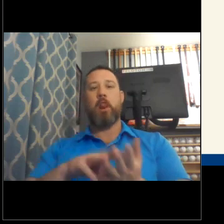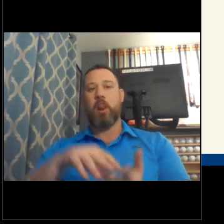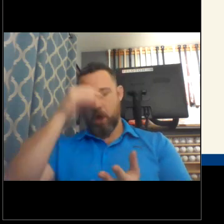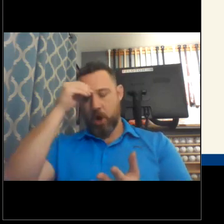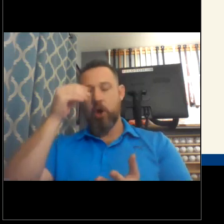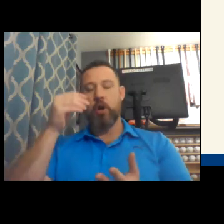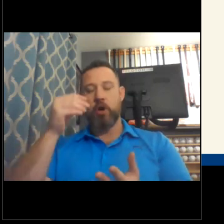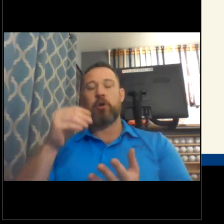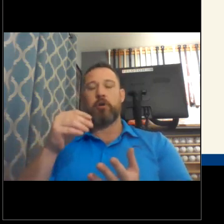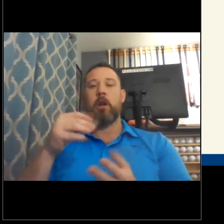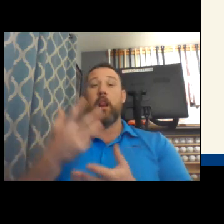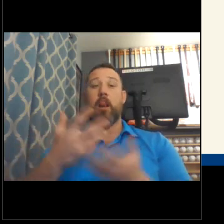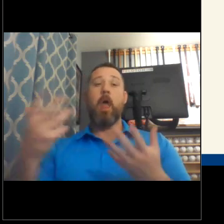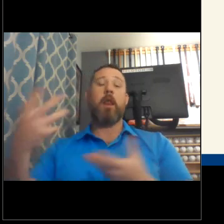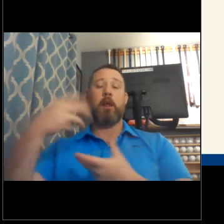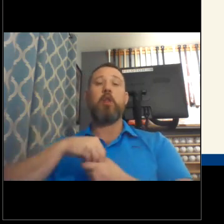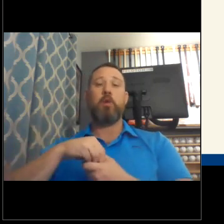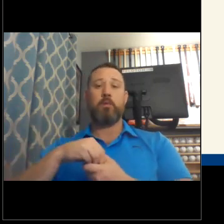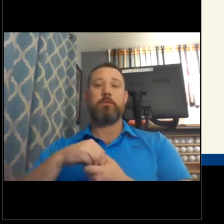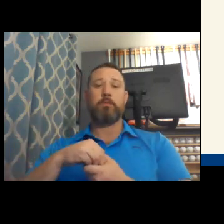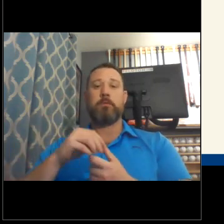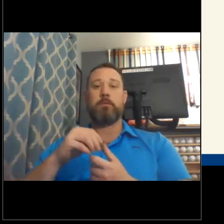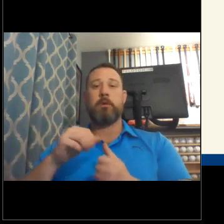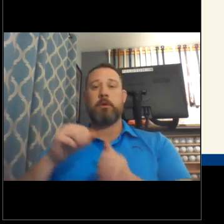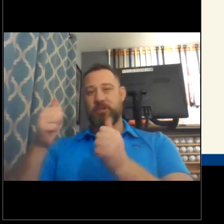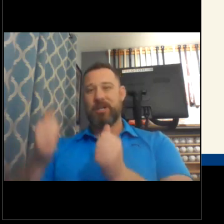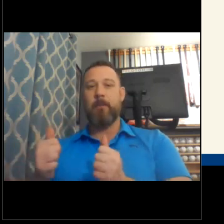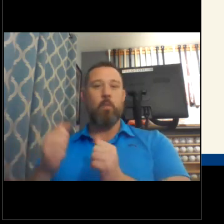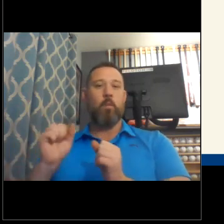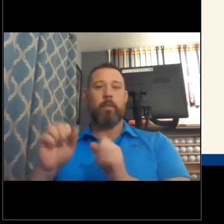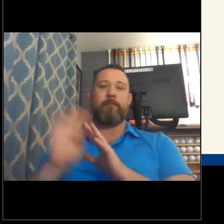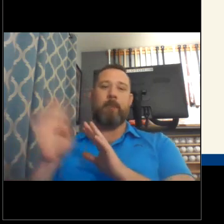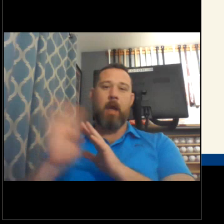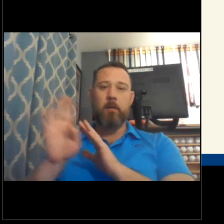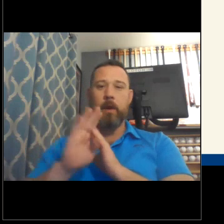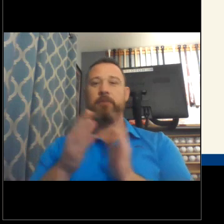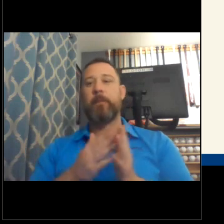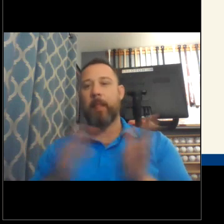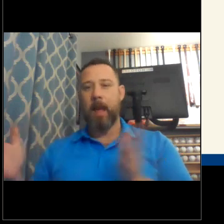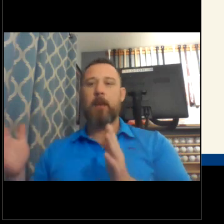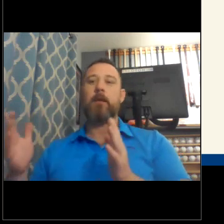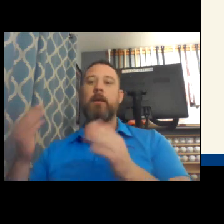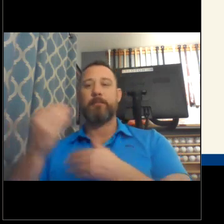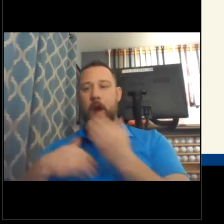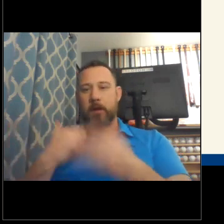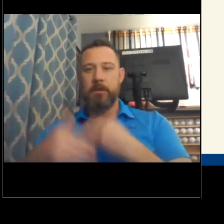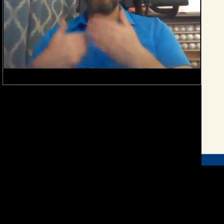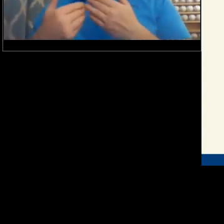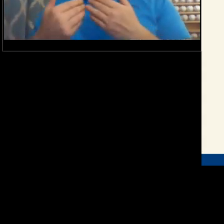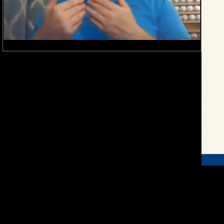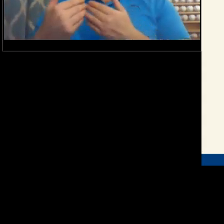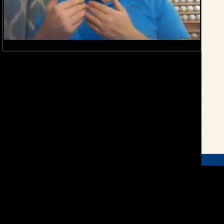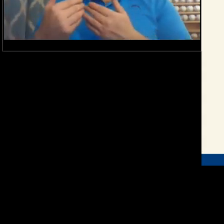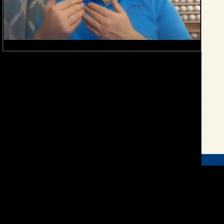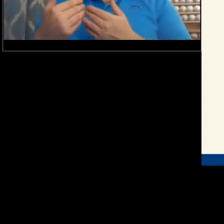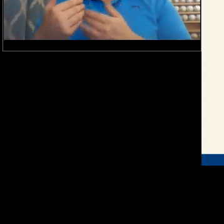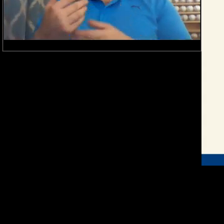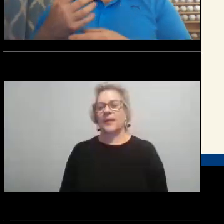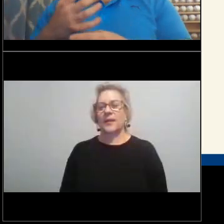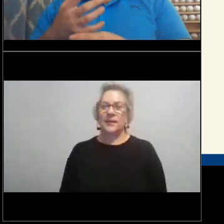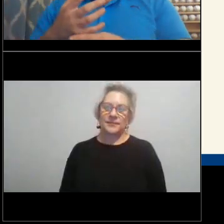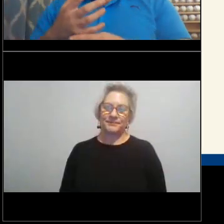that includes some of the shaping that we've done with the evacuation planning and processing to get the state